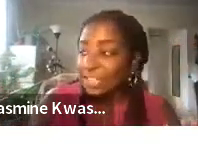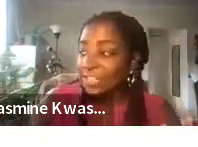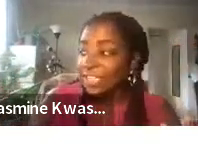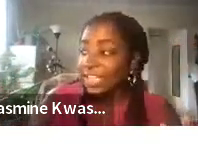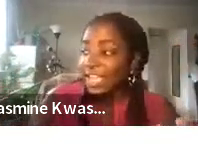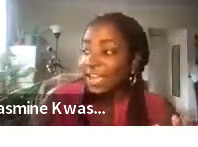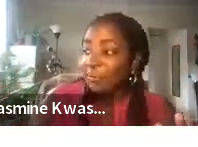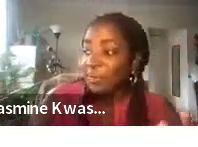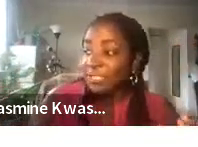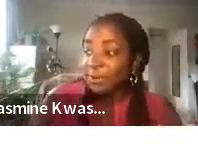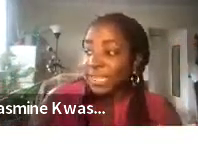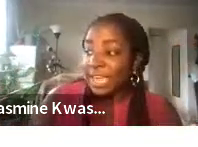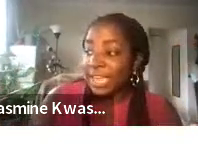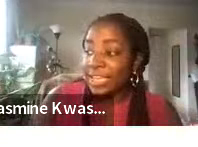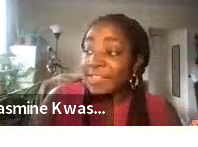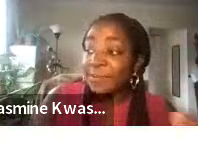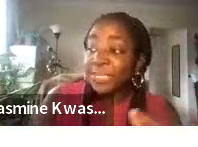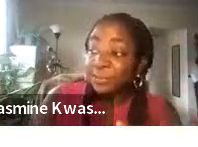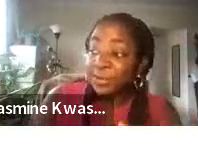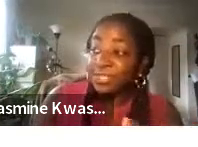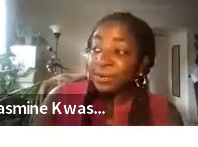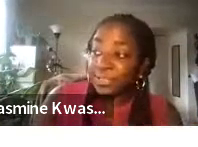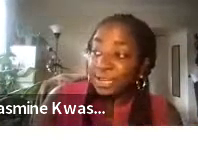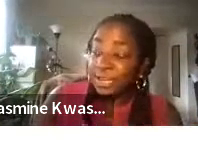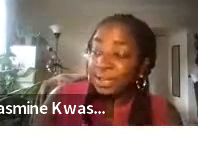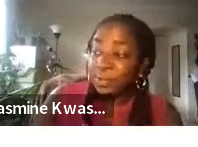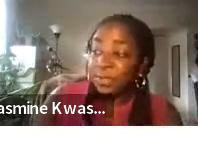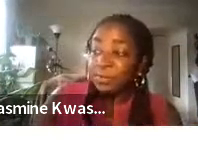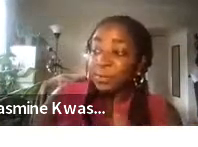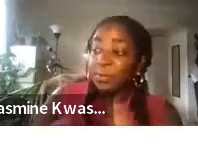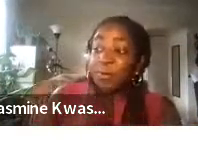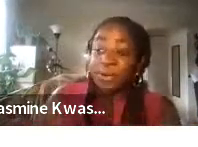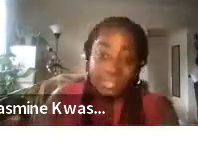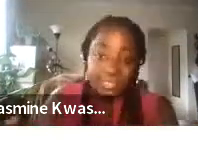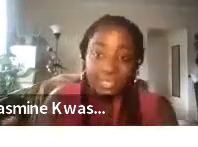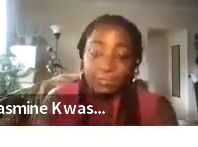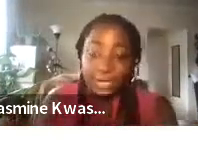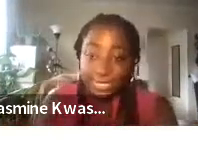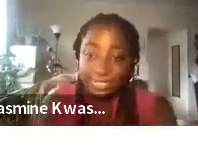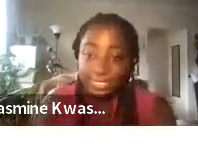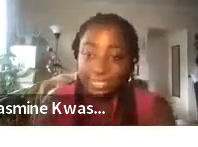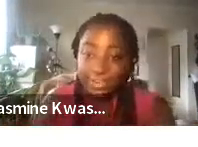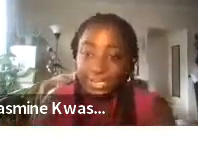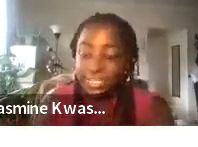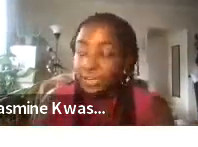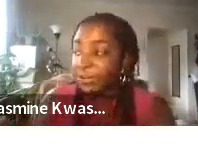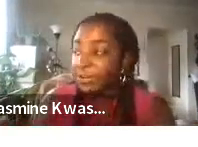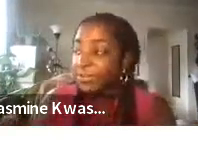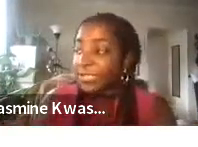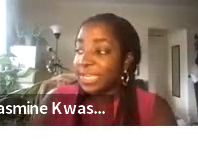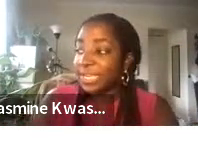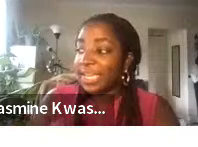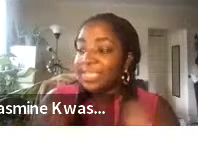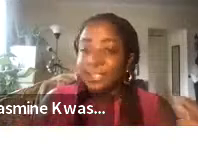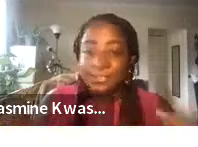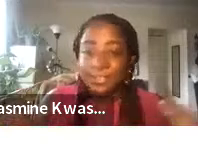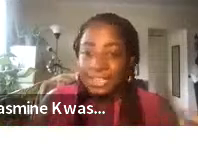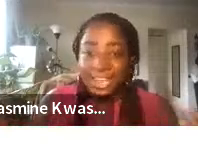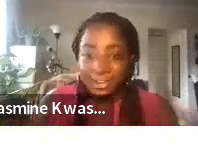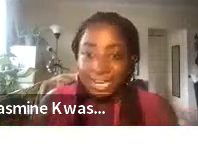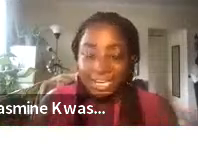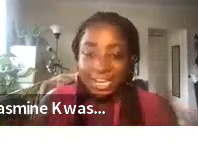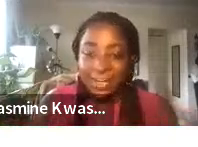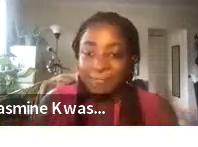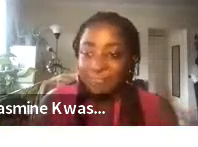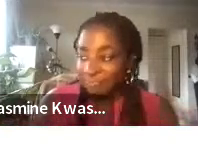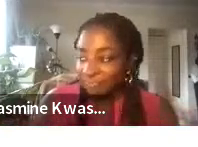with the technology. And we're showing that even though it's increasing over time, who even reports race in their EEG articles, it's still not